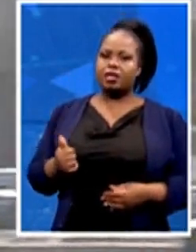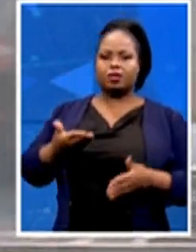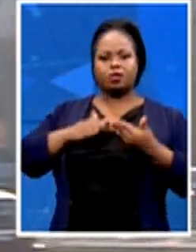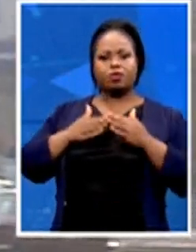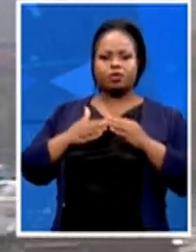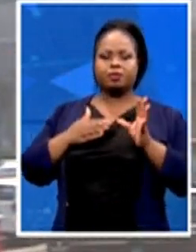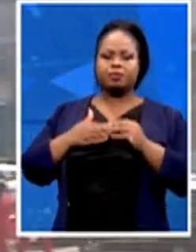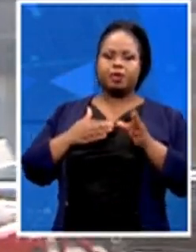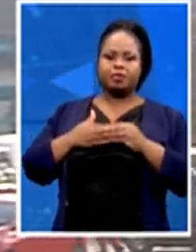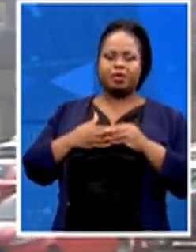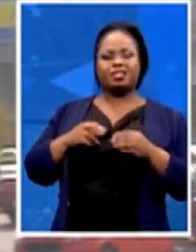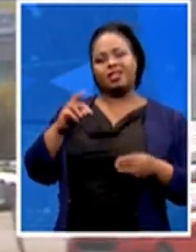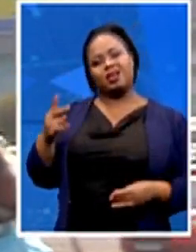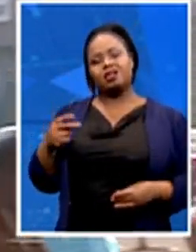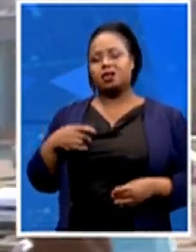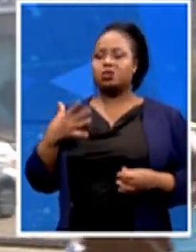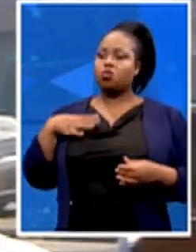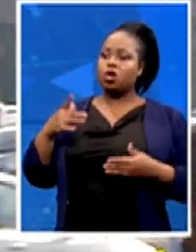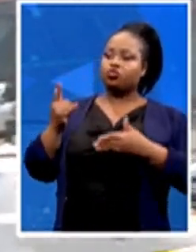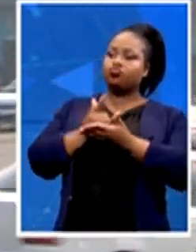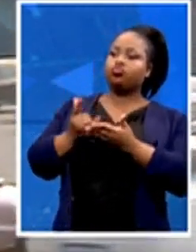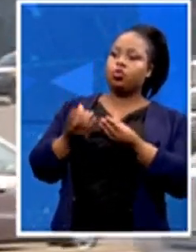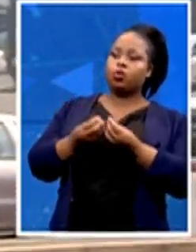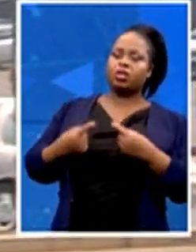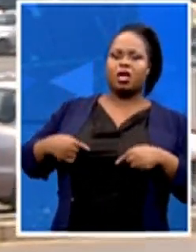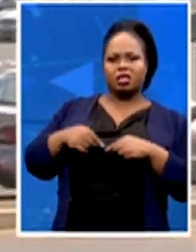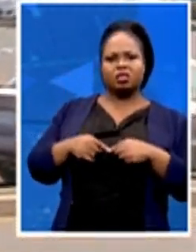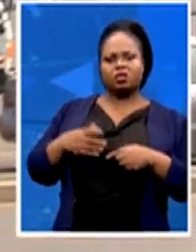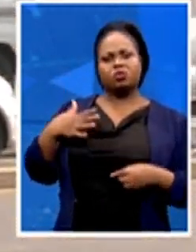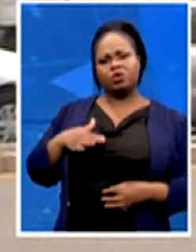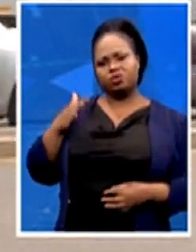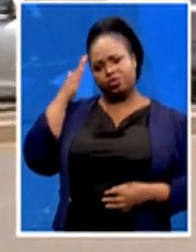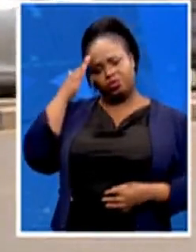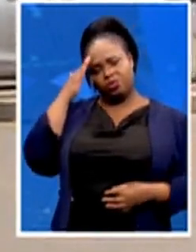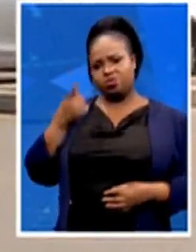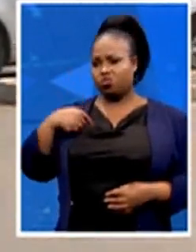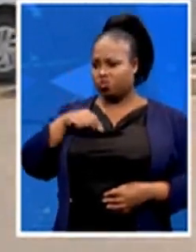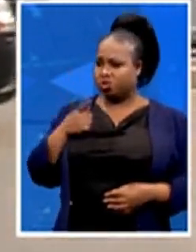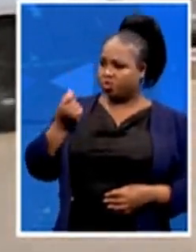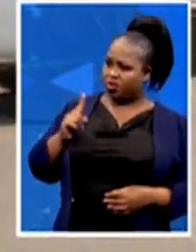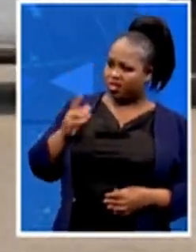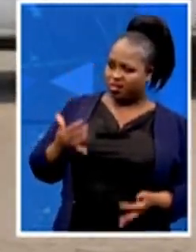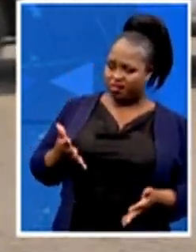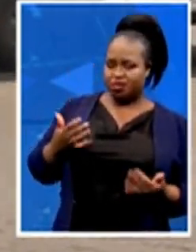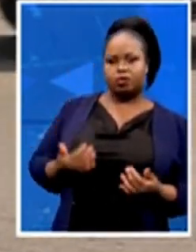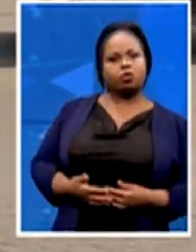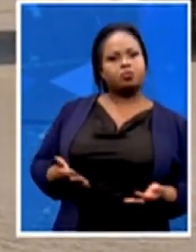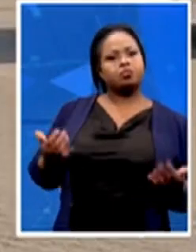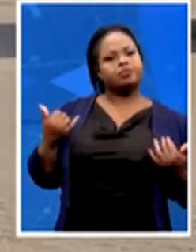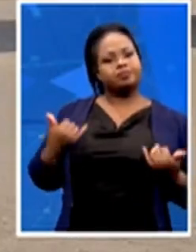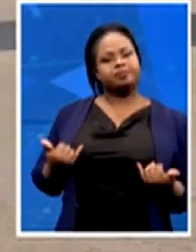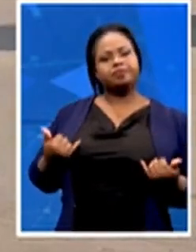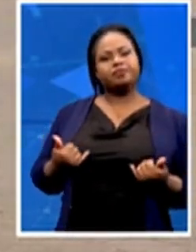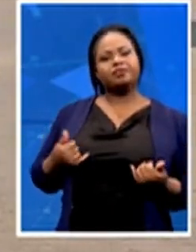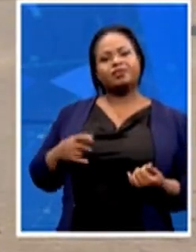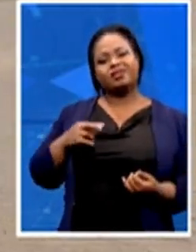us about what exactly we were doing here and so on. So these are some of the efforts being